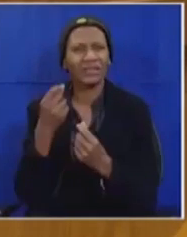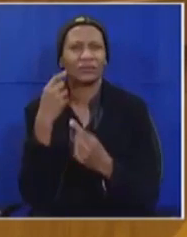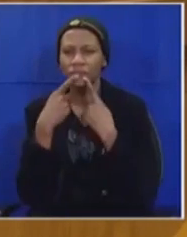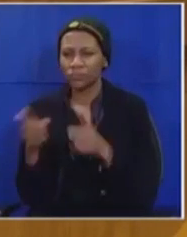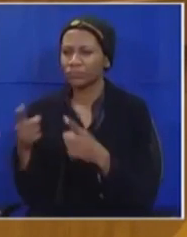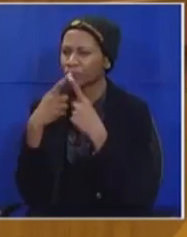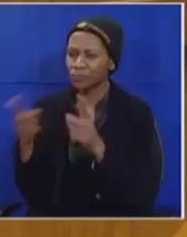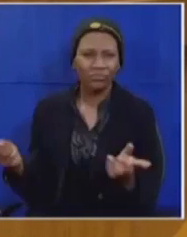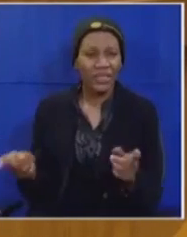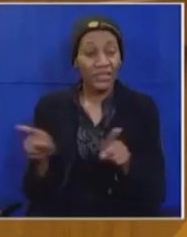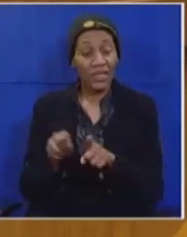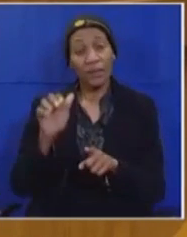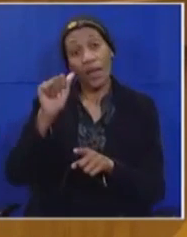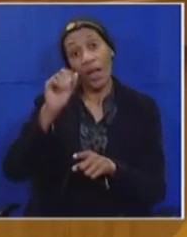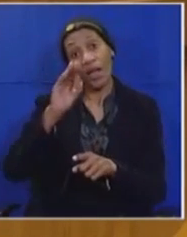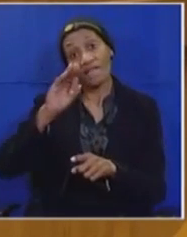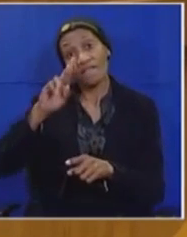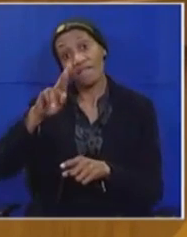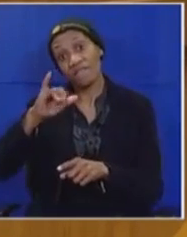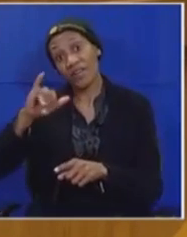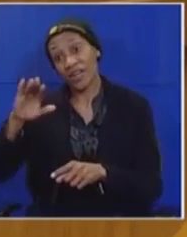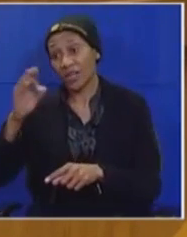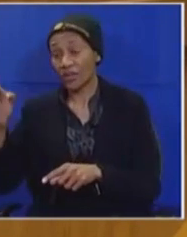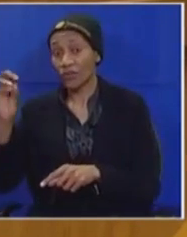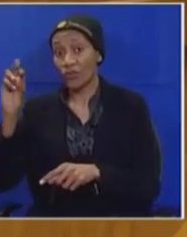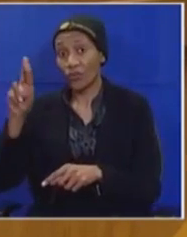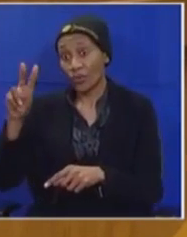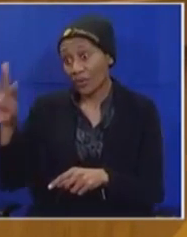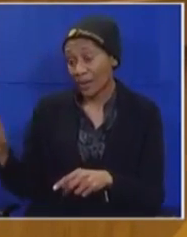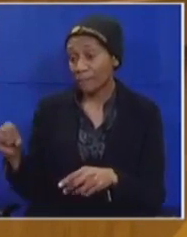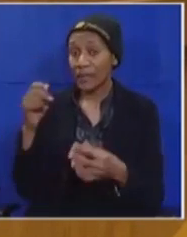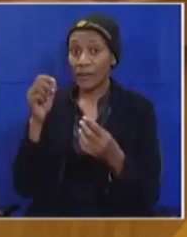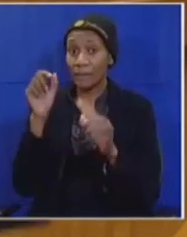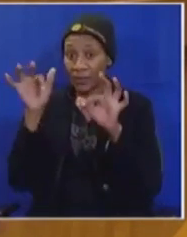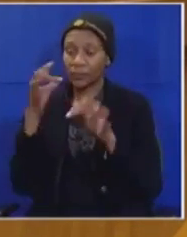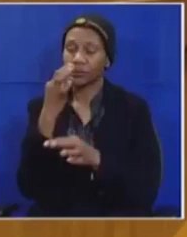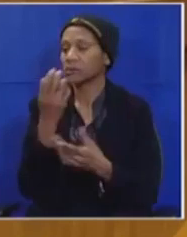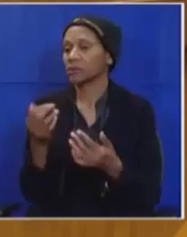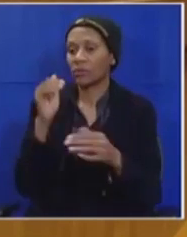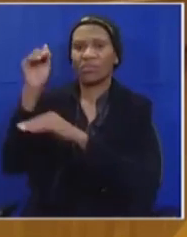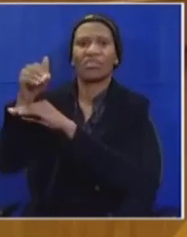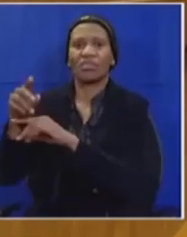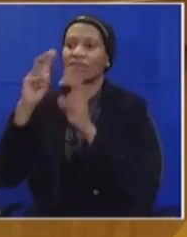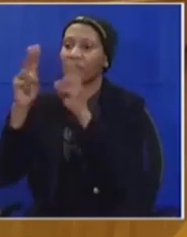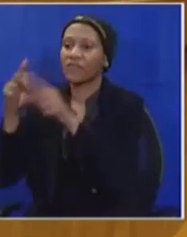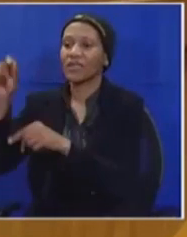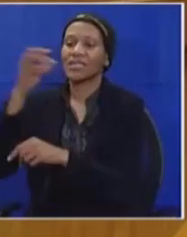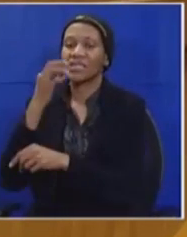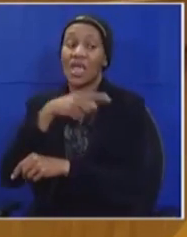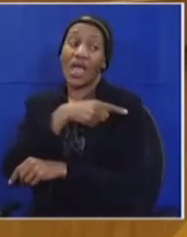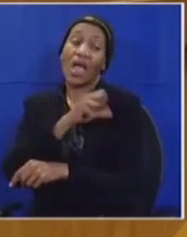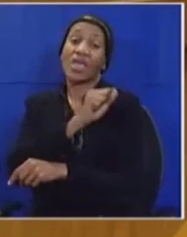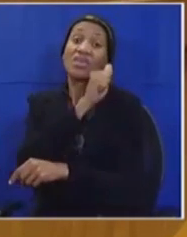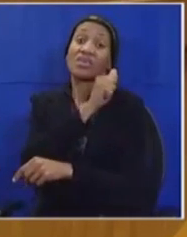like AfriForum running overseas and saying the ANC is out for a land grab. There is no